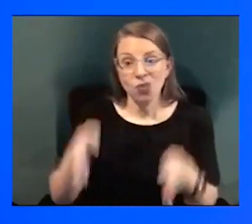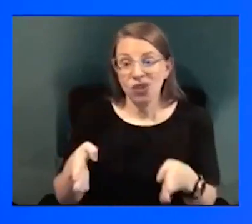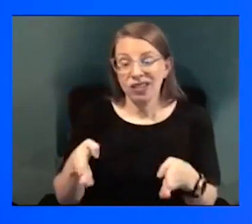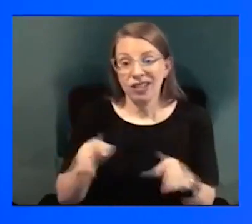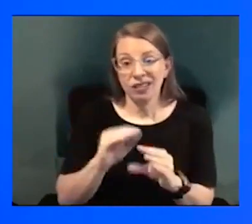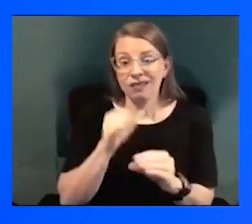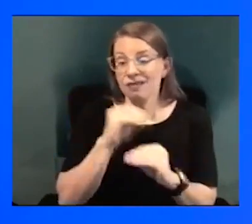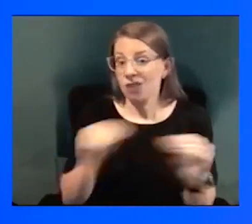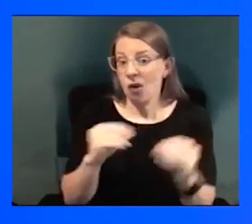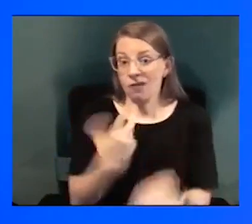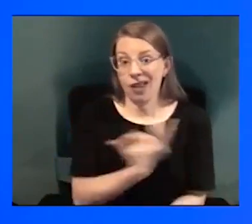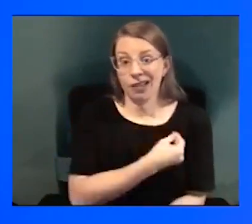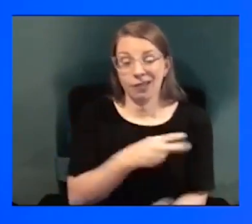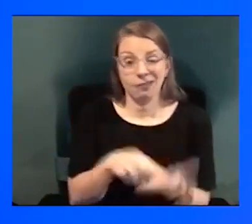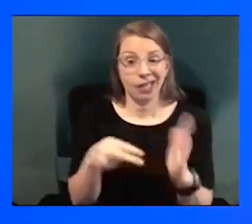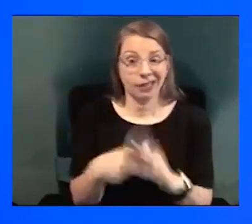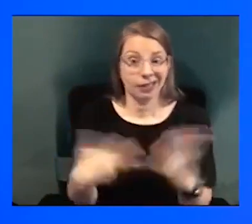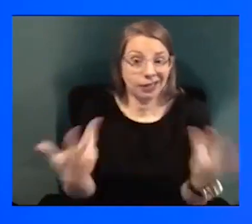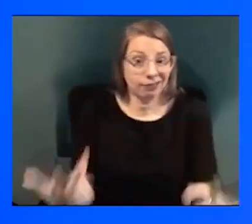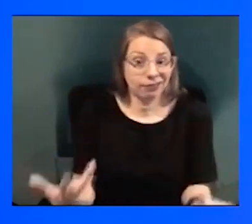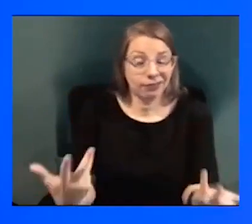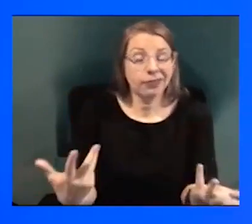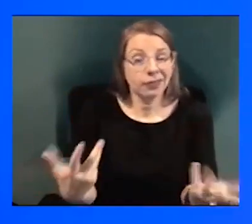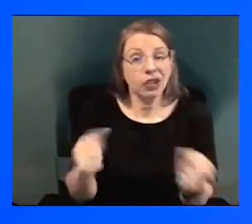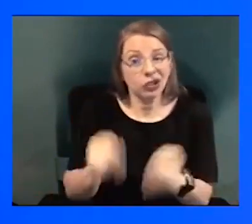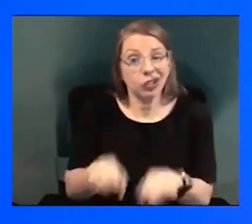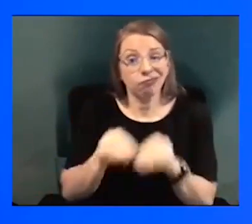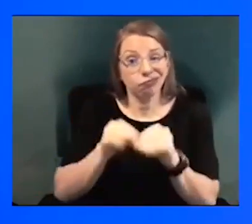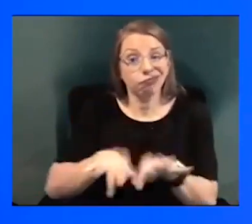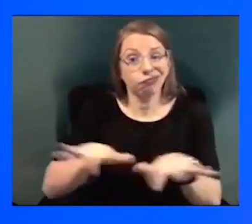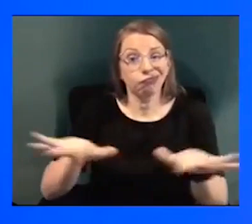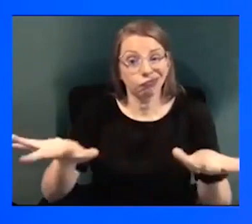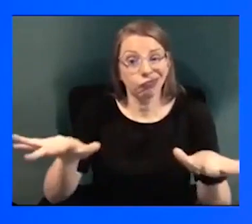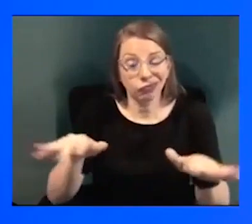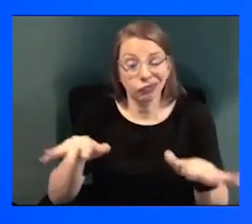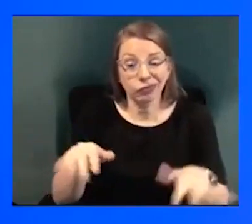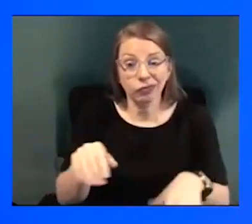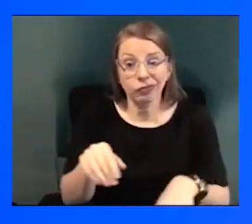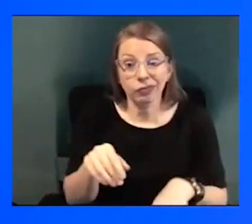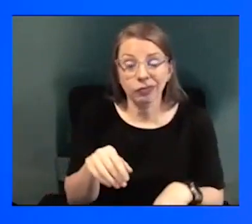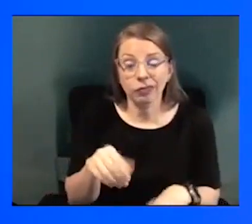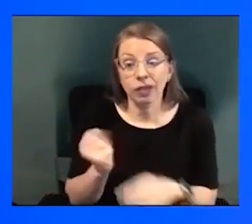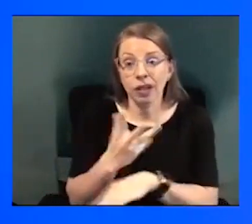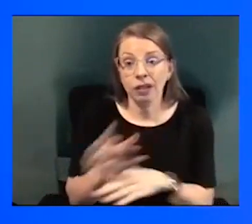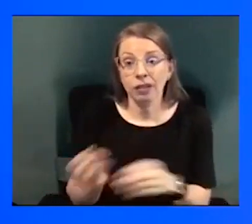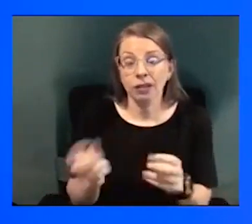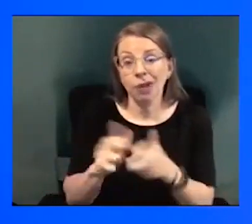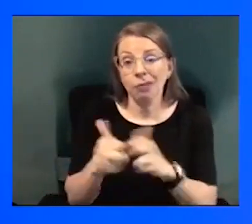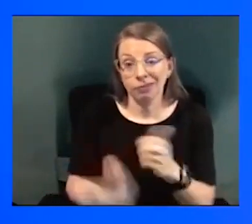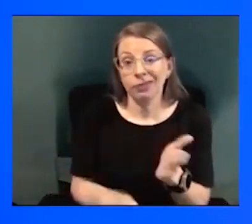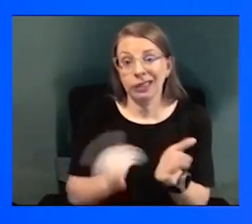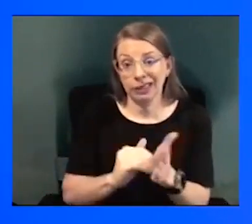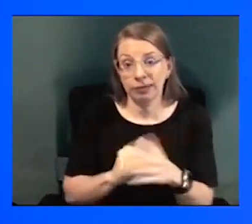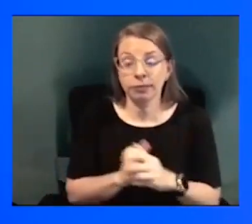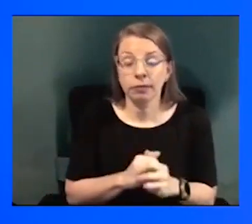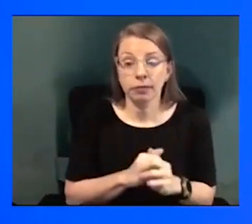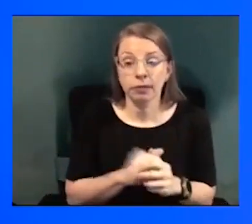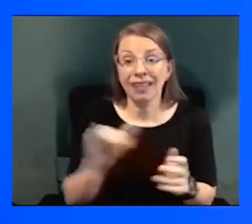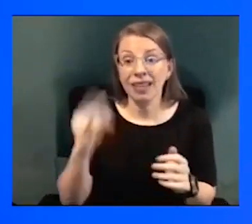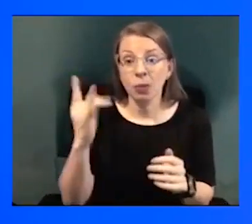in the microcosm of our community or the microcosm of a school, but also in the concept of the whole world. And that's why we see, the U.S. is